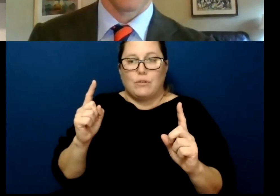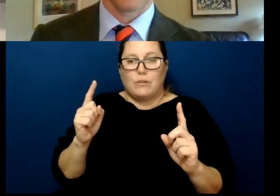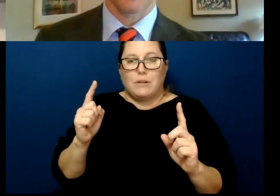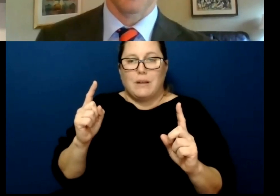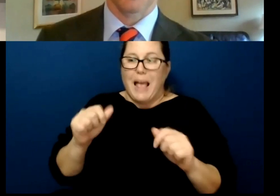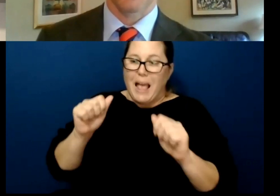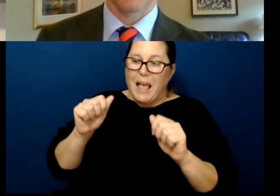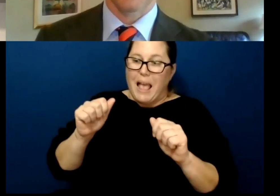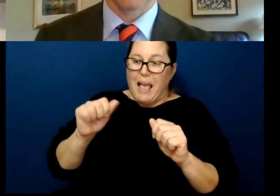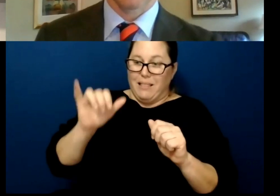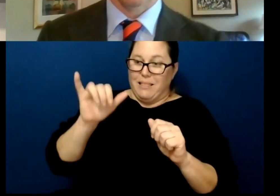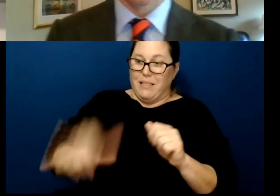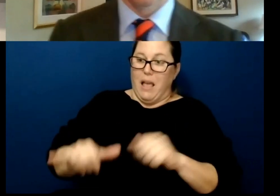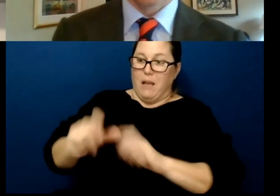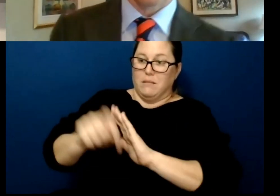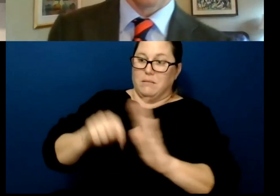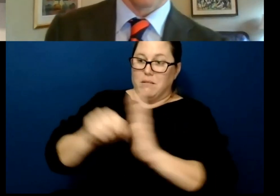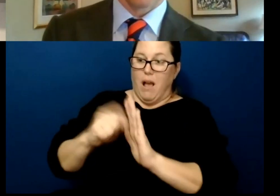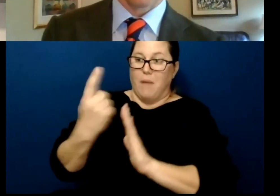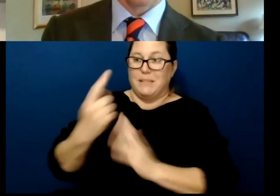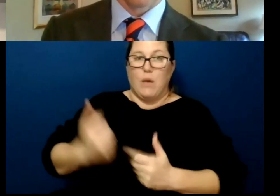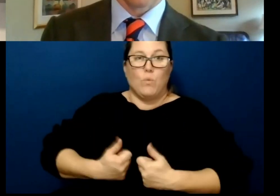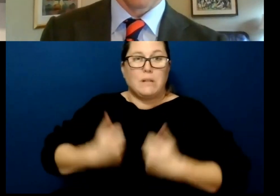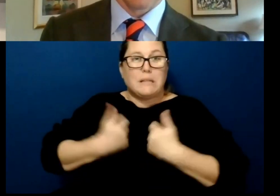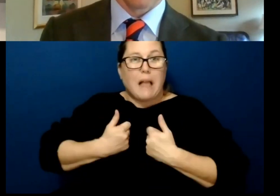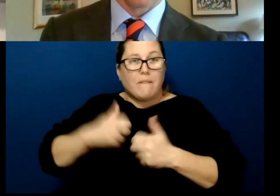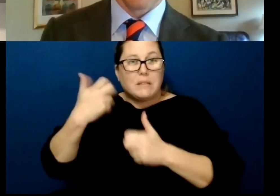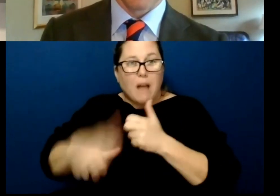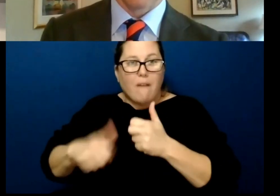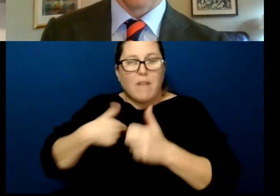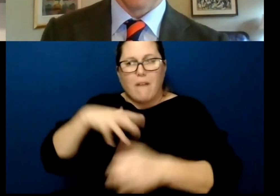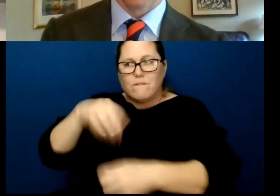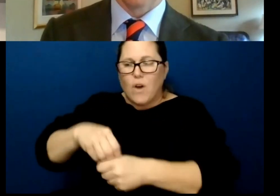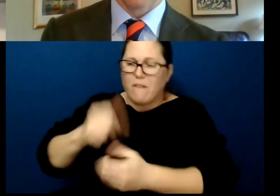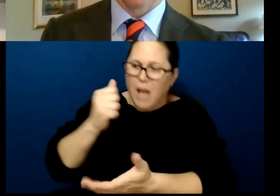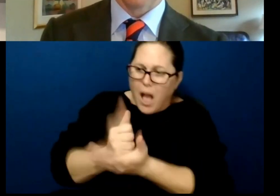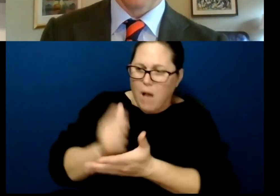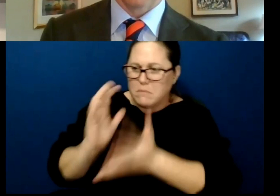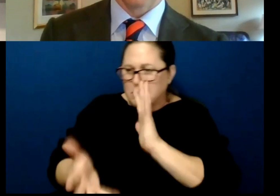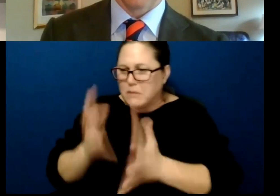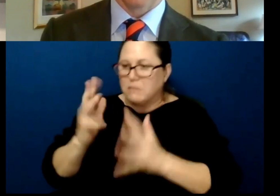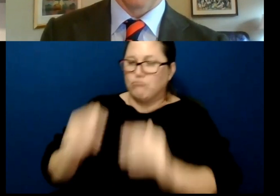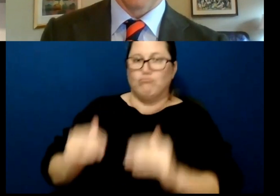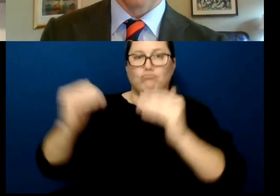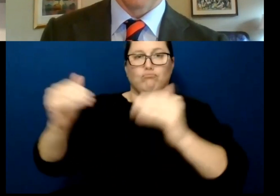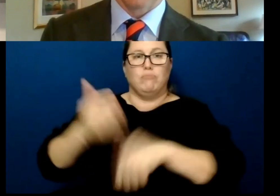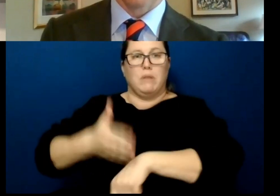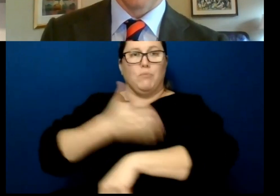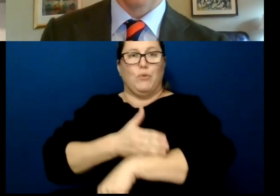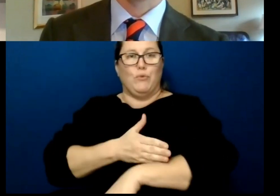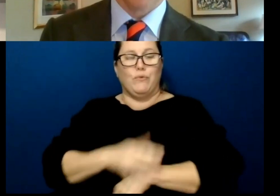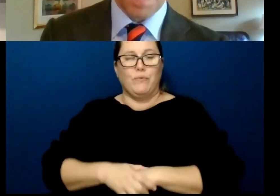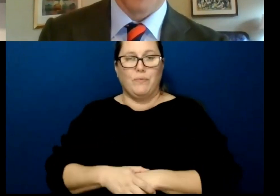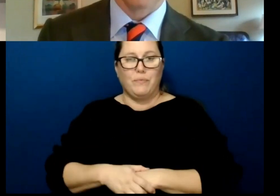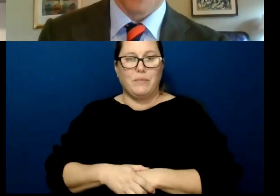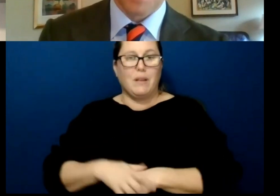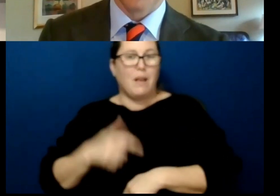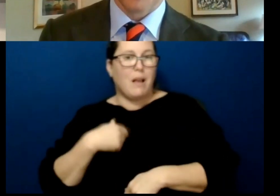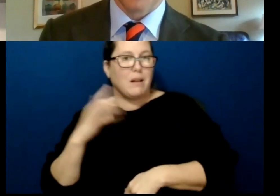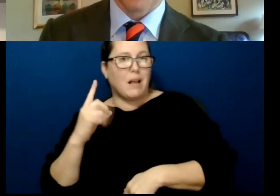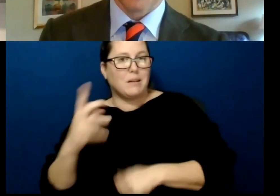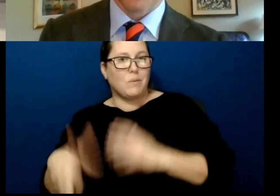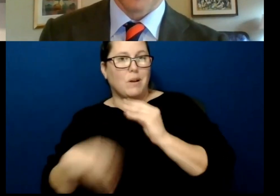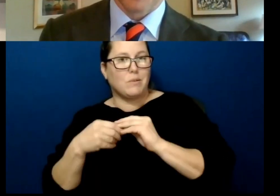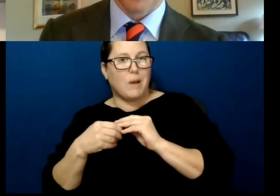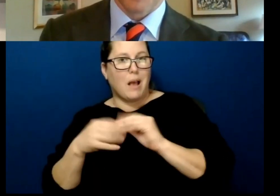life a little bit easier. So just go into it knowing that you're going to make a difference. And I did want to mention as well that